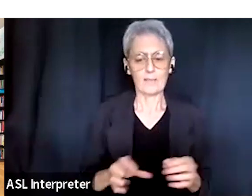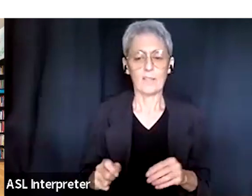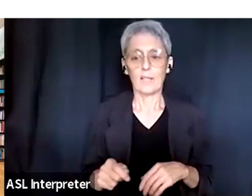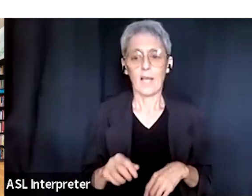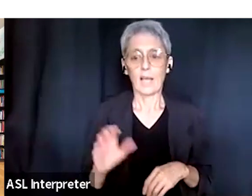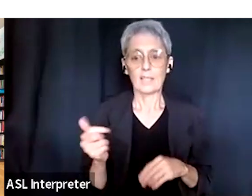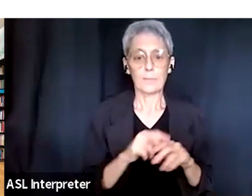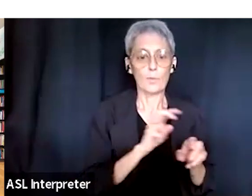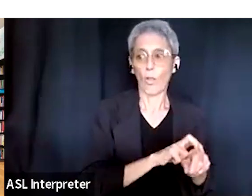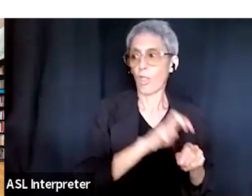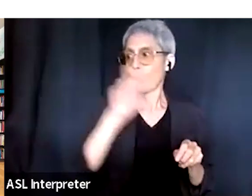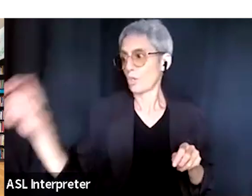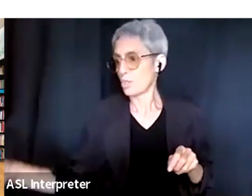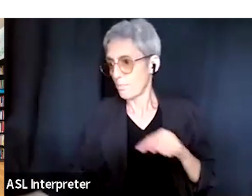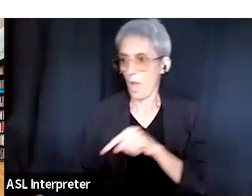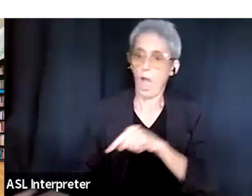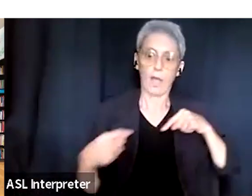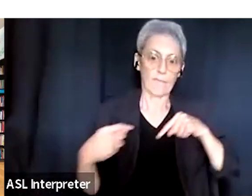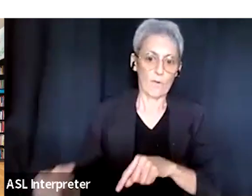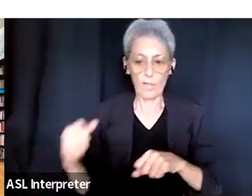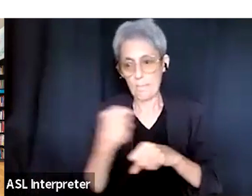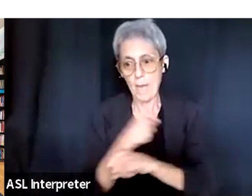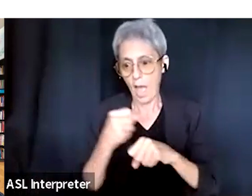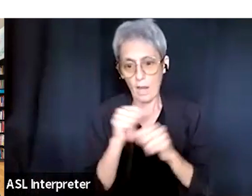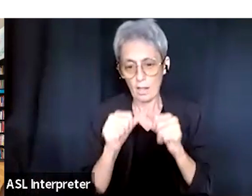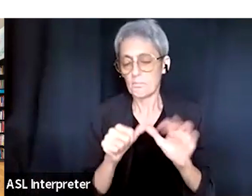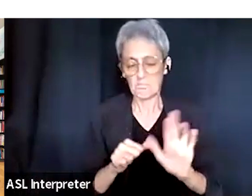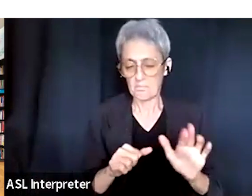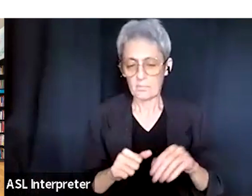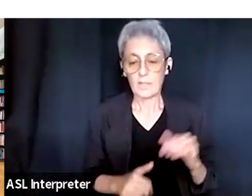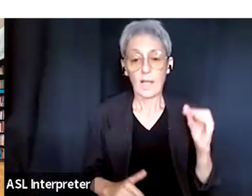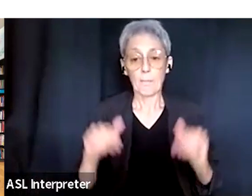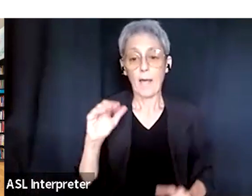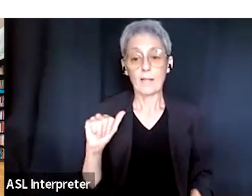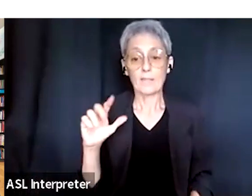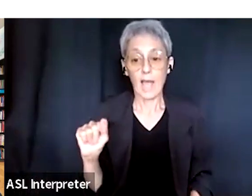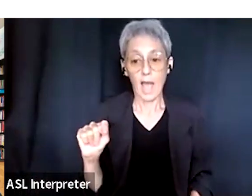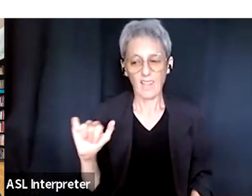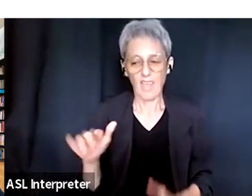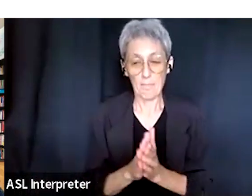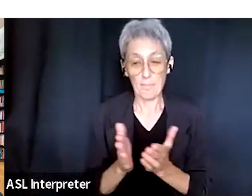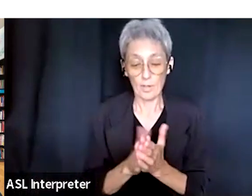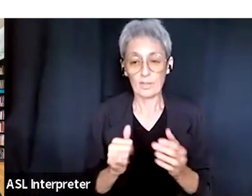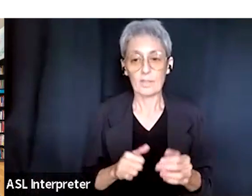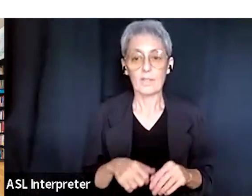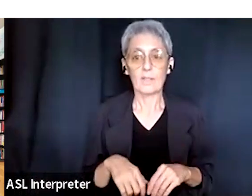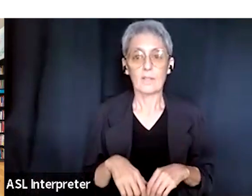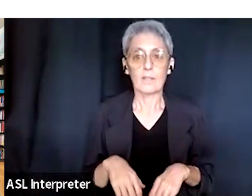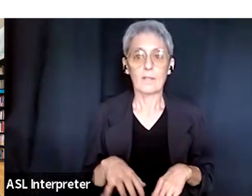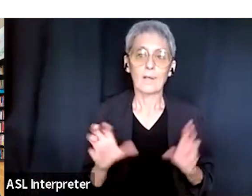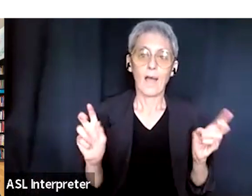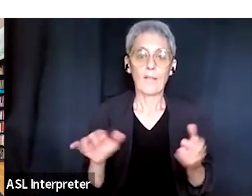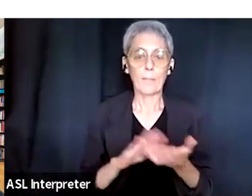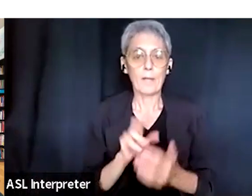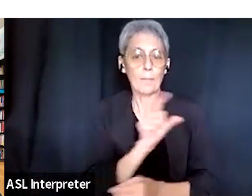a constant battle. I think where we're trying to get to with the balancing act is to kind of be we would say Switzerland over here, to be the